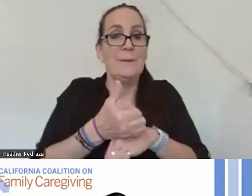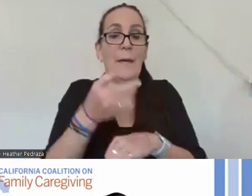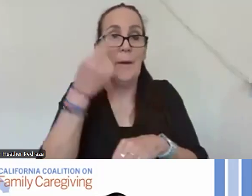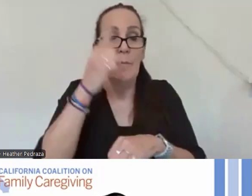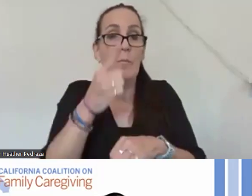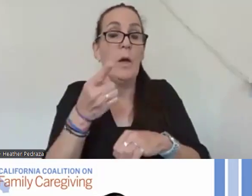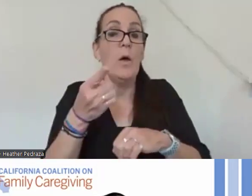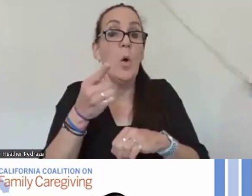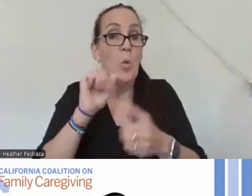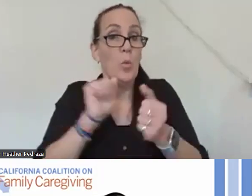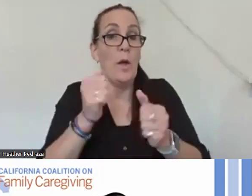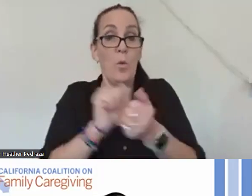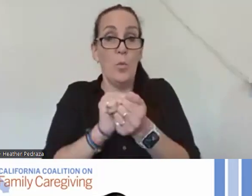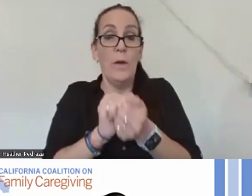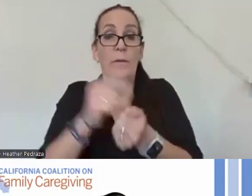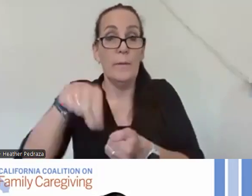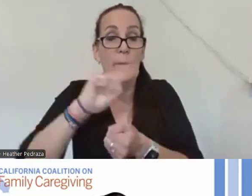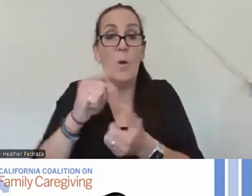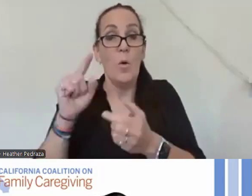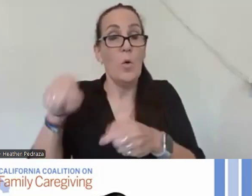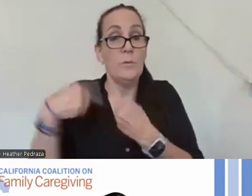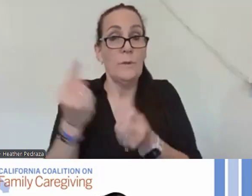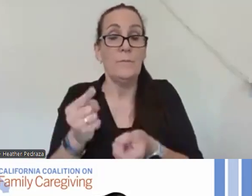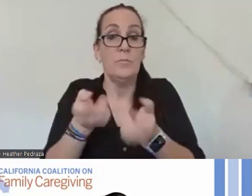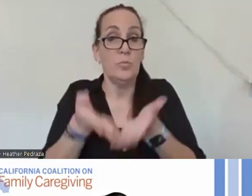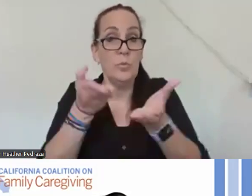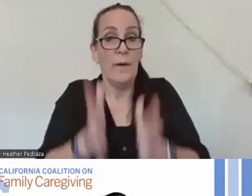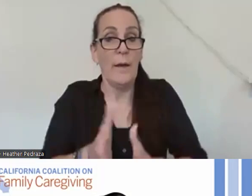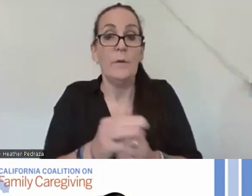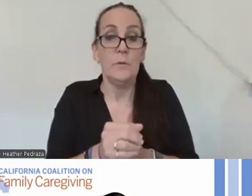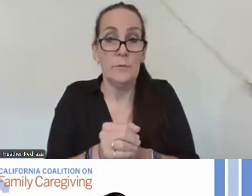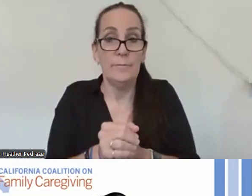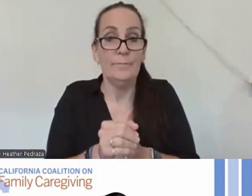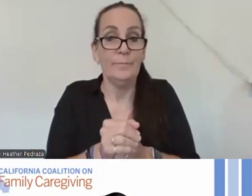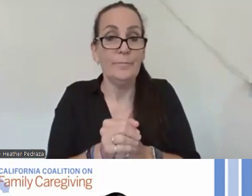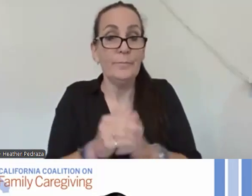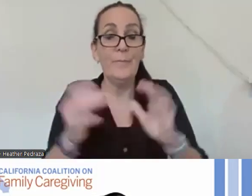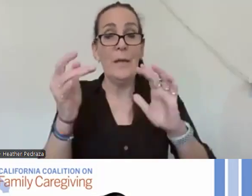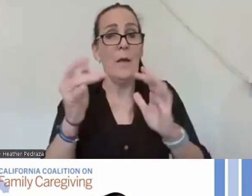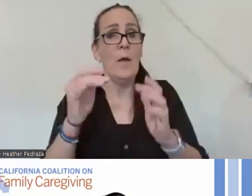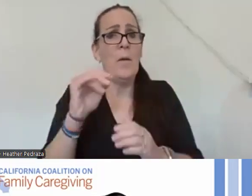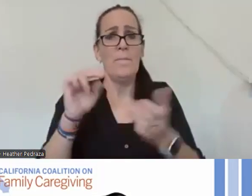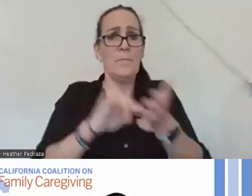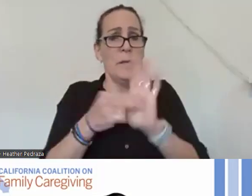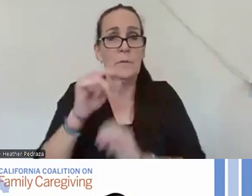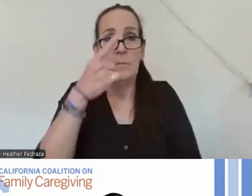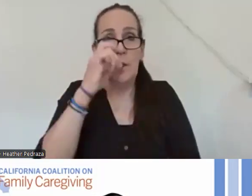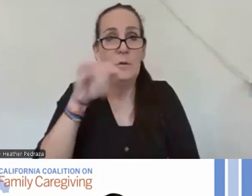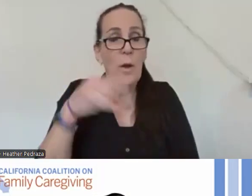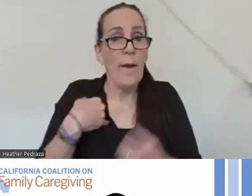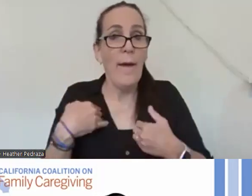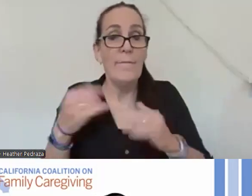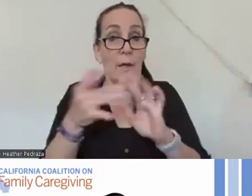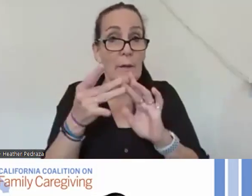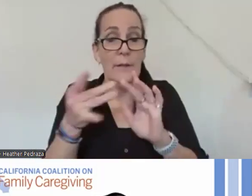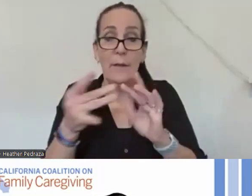established providers and make sure that billing works. A contact is not a guarantee of a contract. How will these